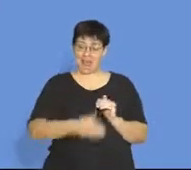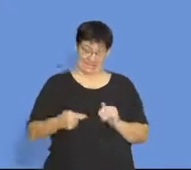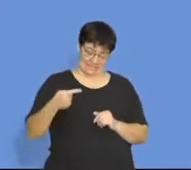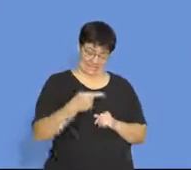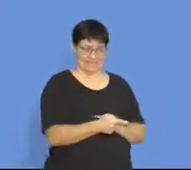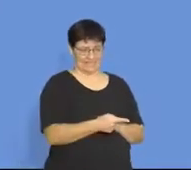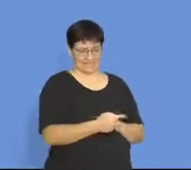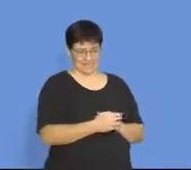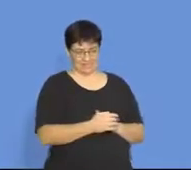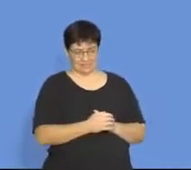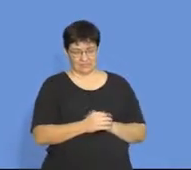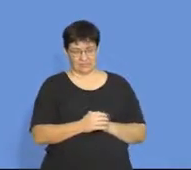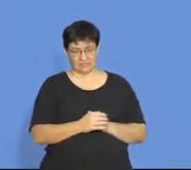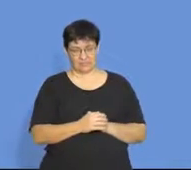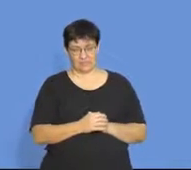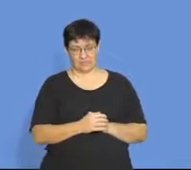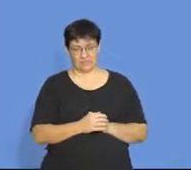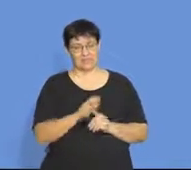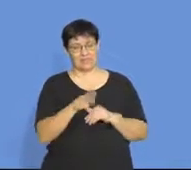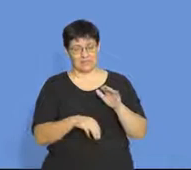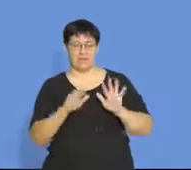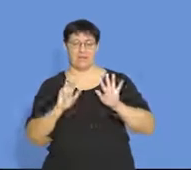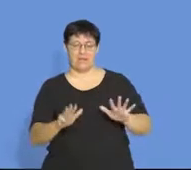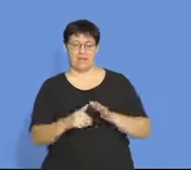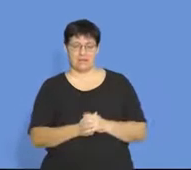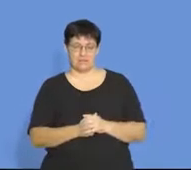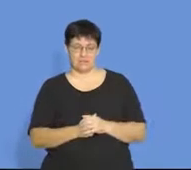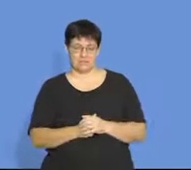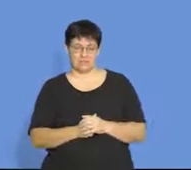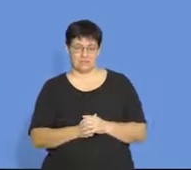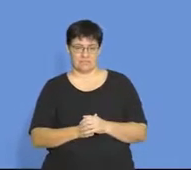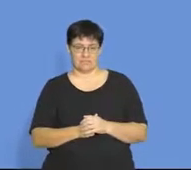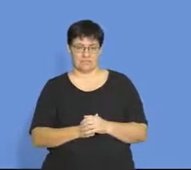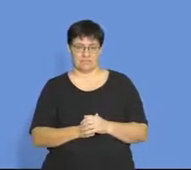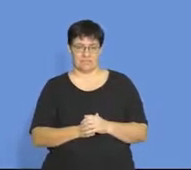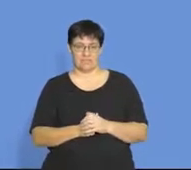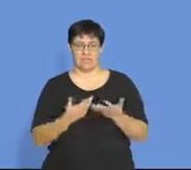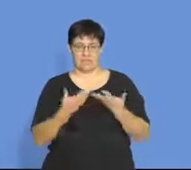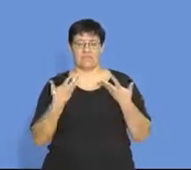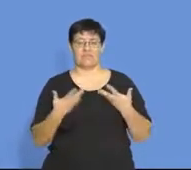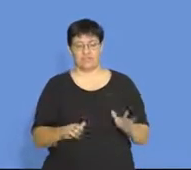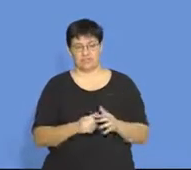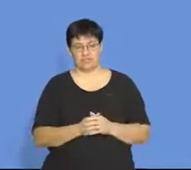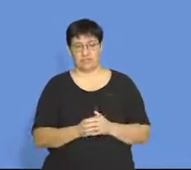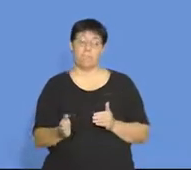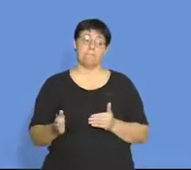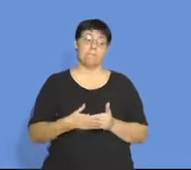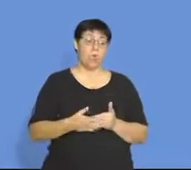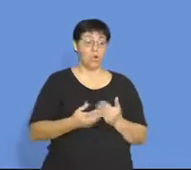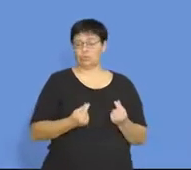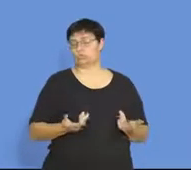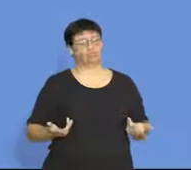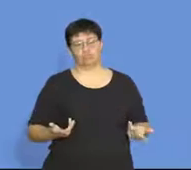only thing you just need to end at will be this last step here, which was step 9, and that's where you need to